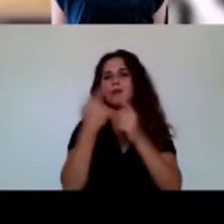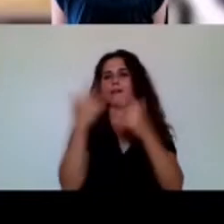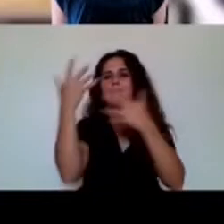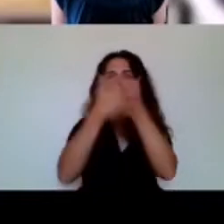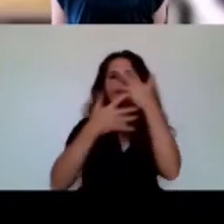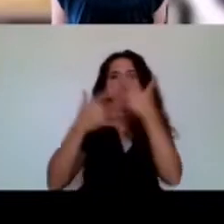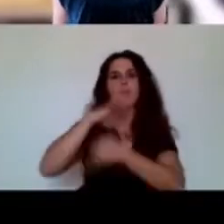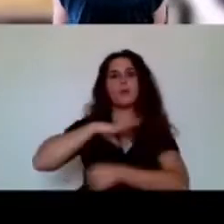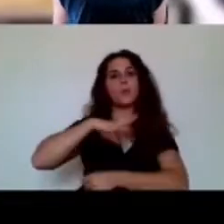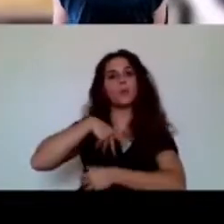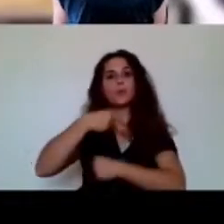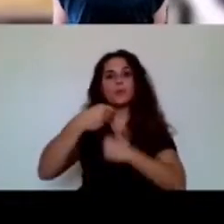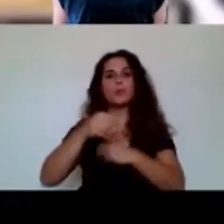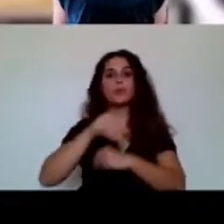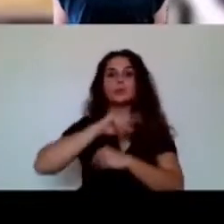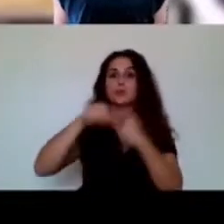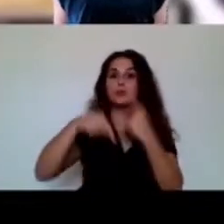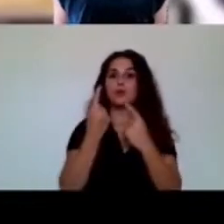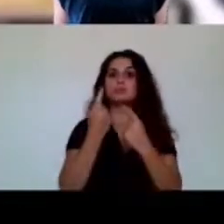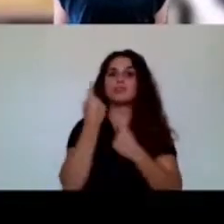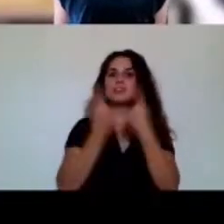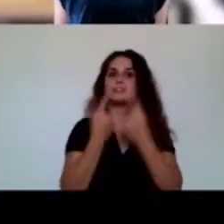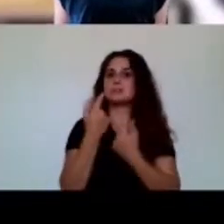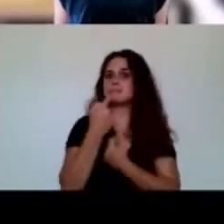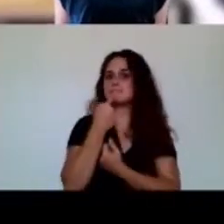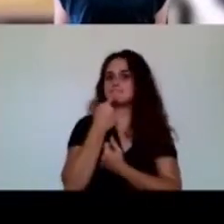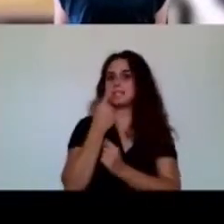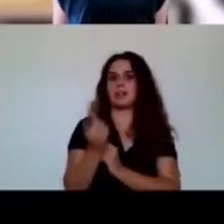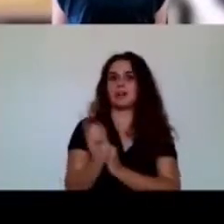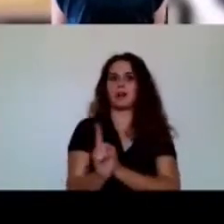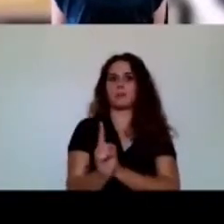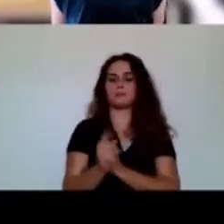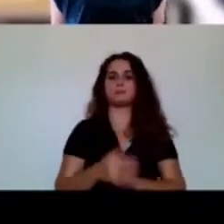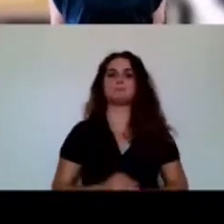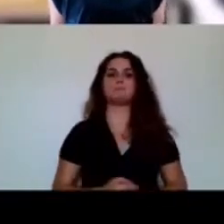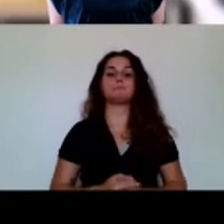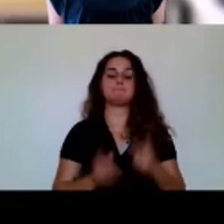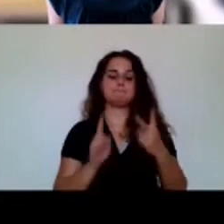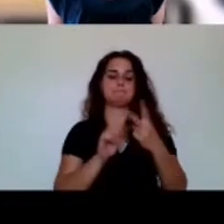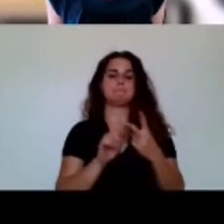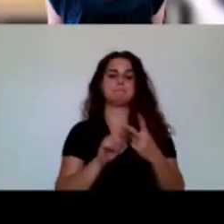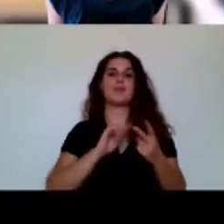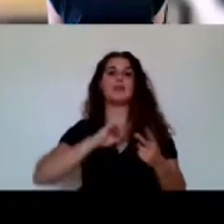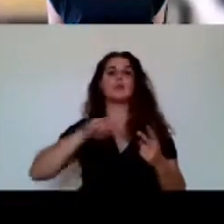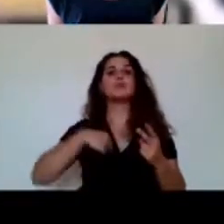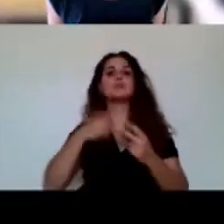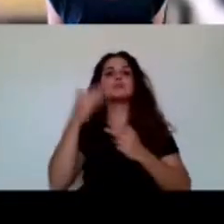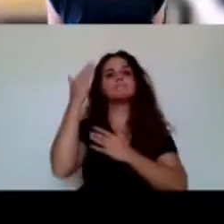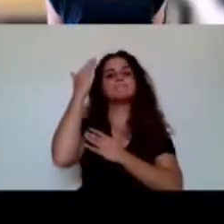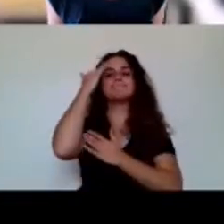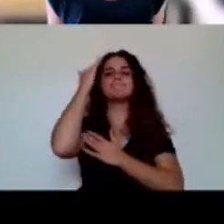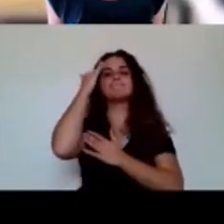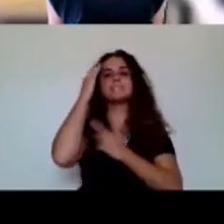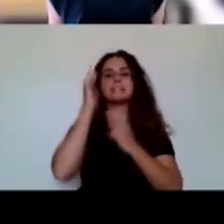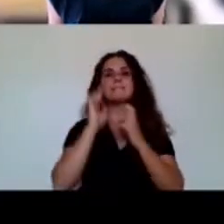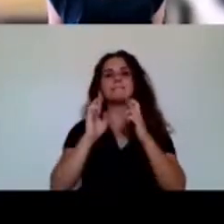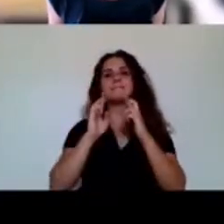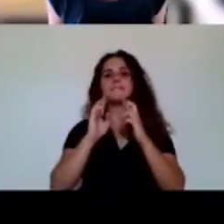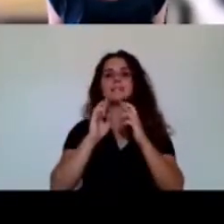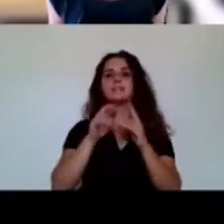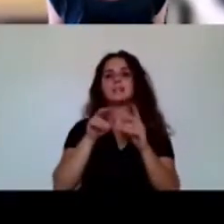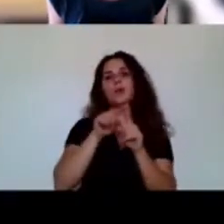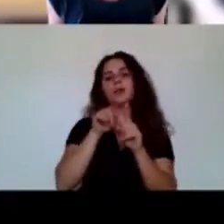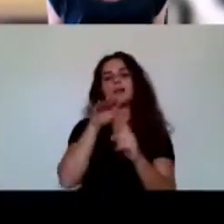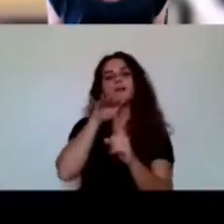world through, and we're often not aware of it. So our intuitions don't always accurately